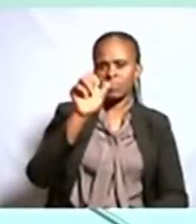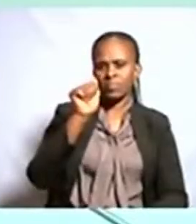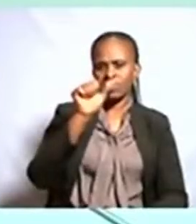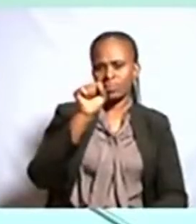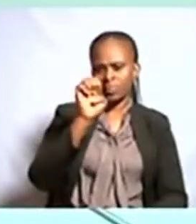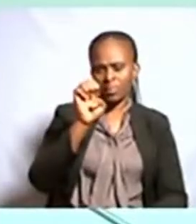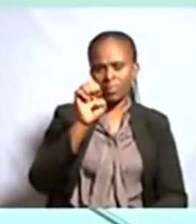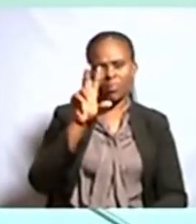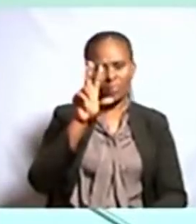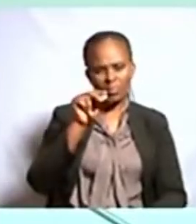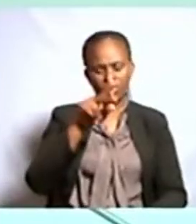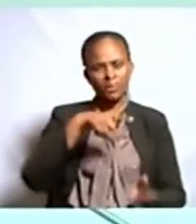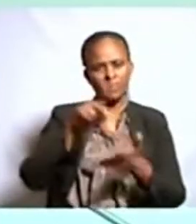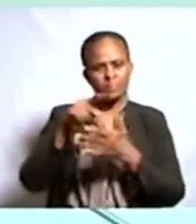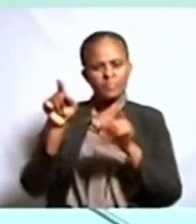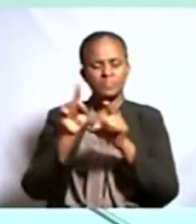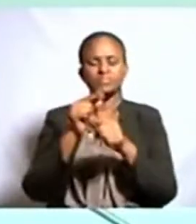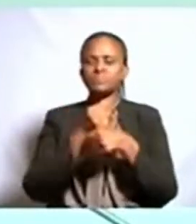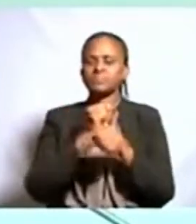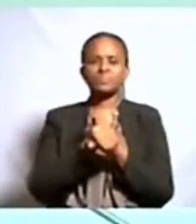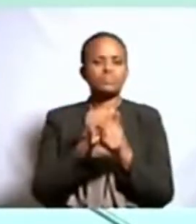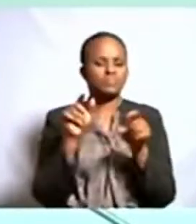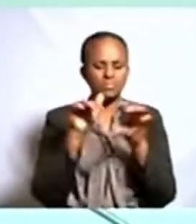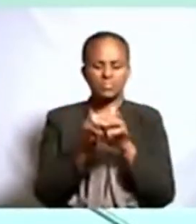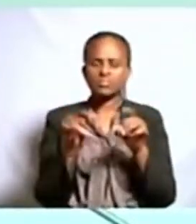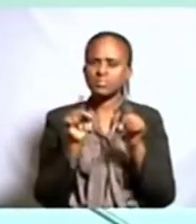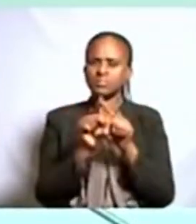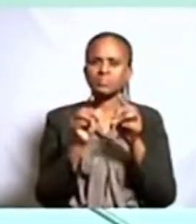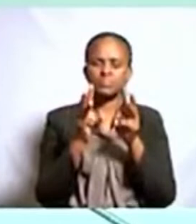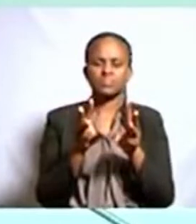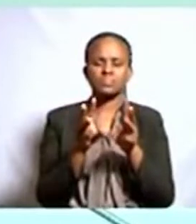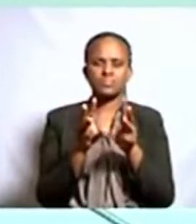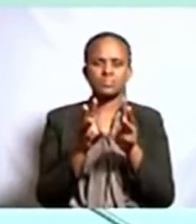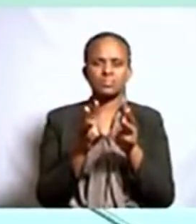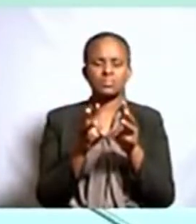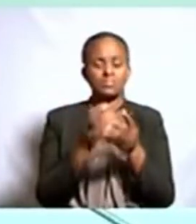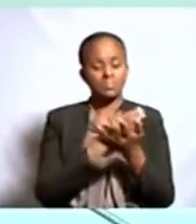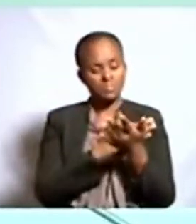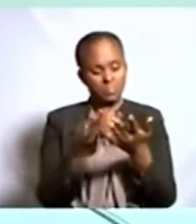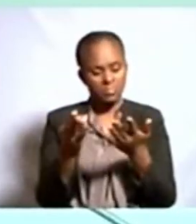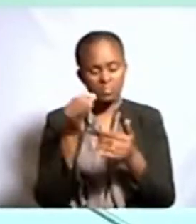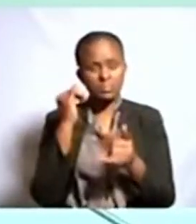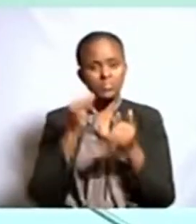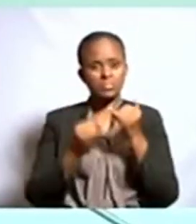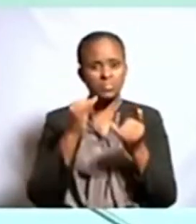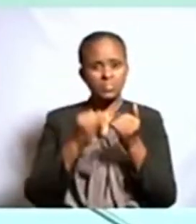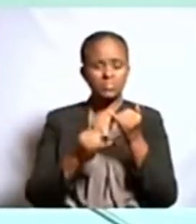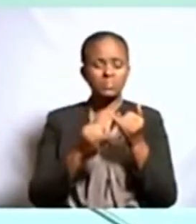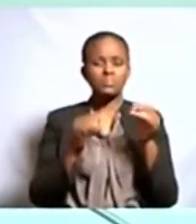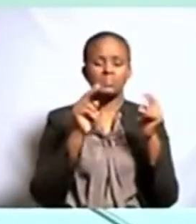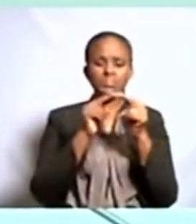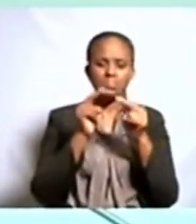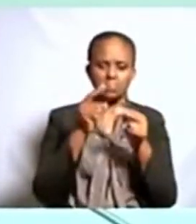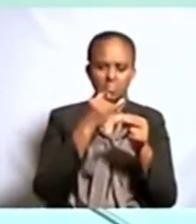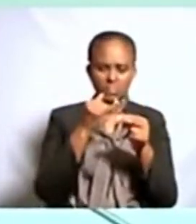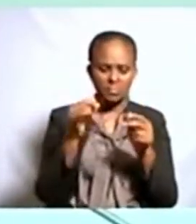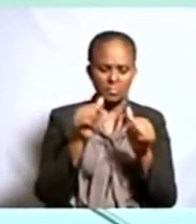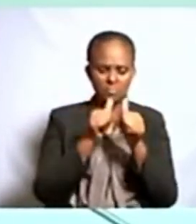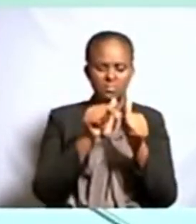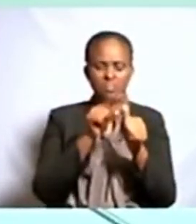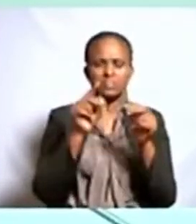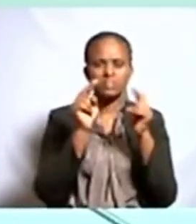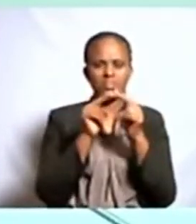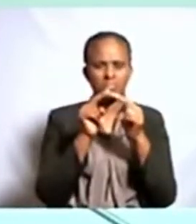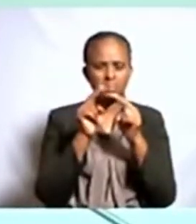no payments have been made on this contract. And then on failure to complete delivery of contracted items, according to the contract,